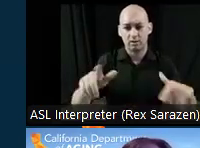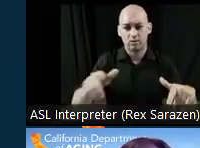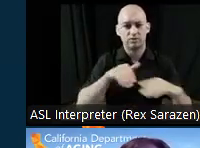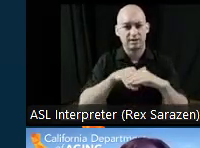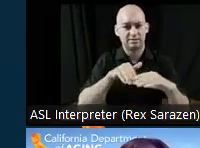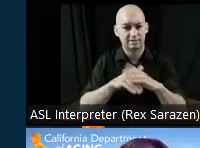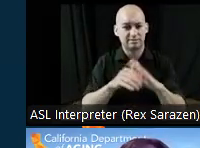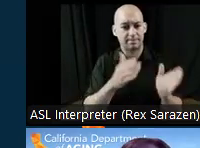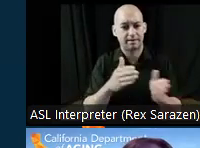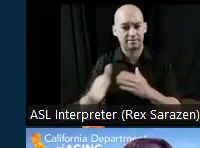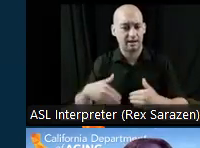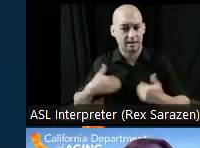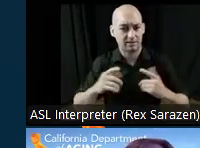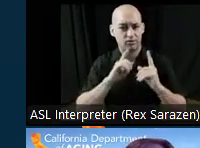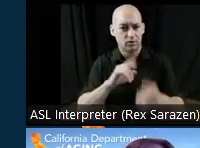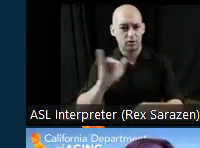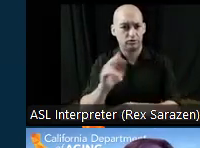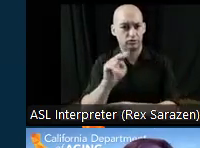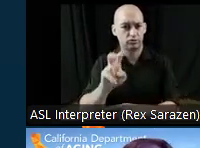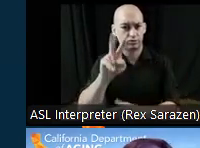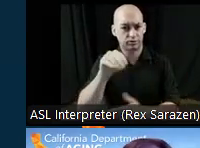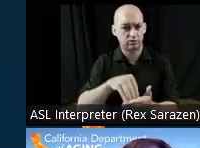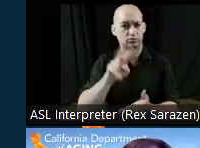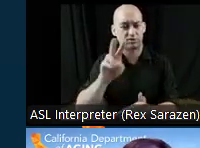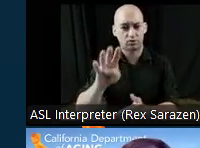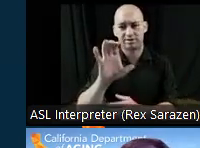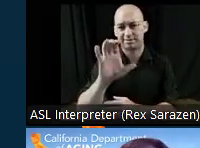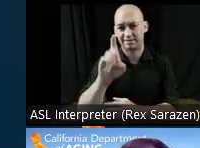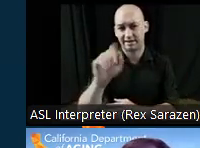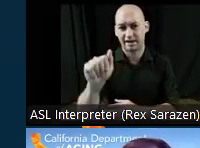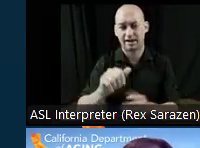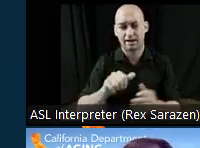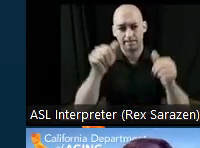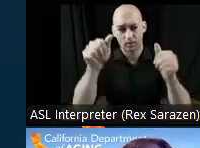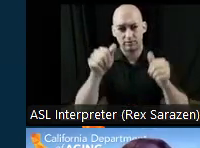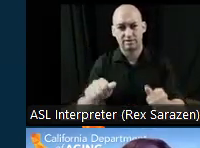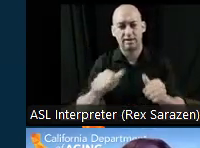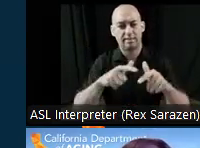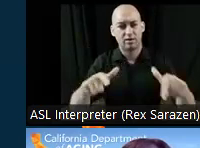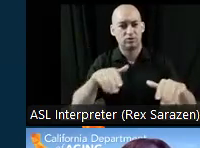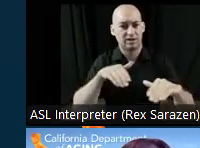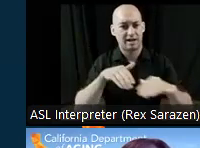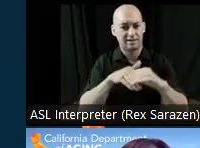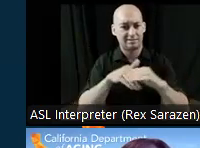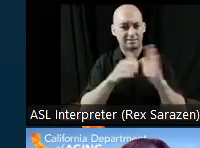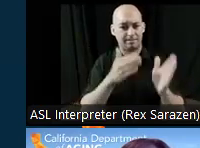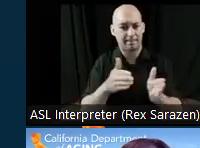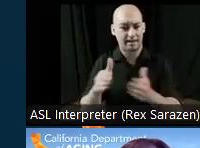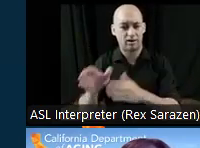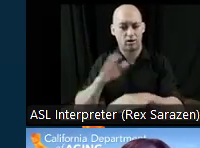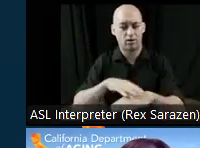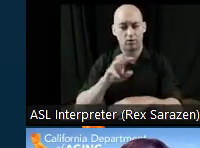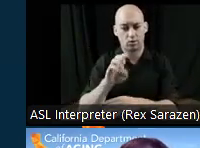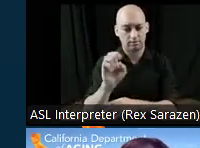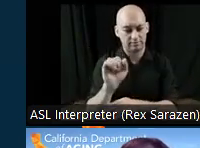in June of 2024, CDA posted its language access plan on the website,